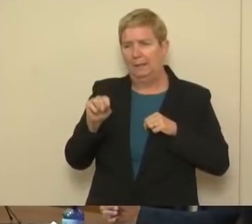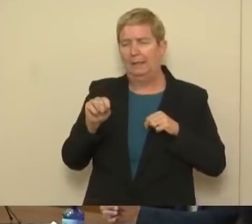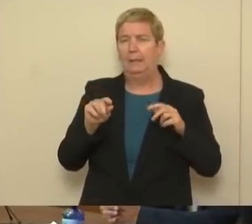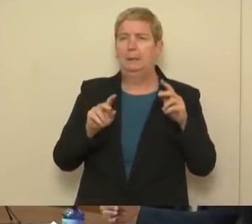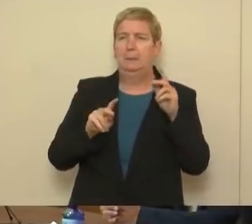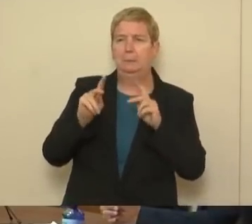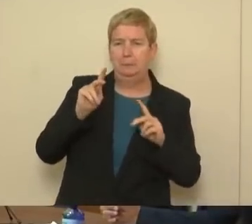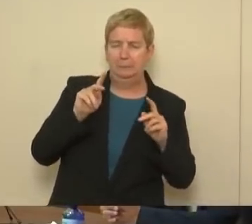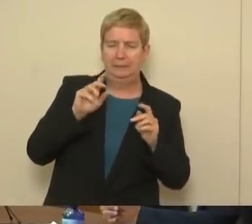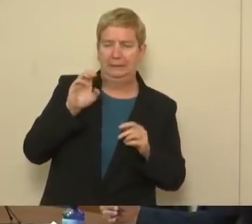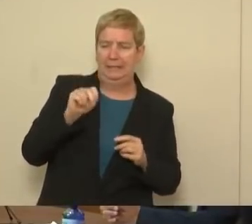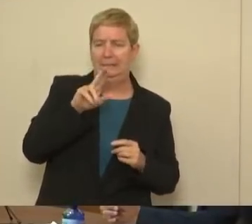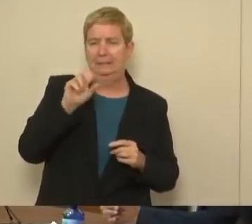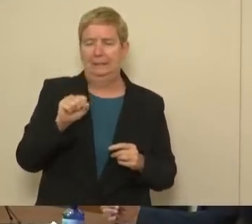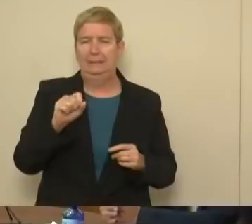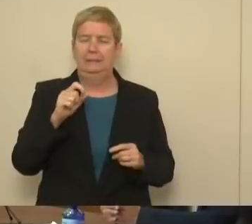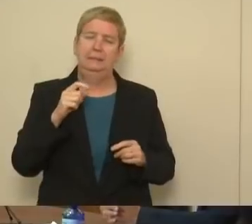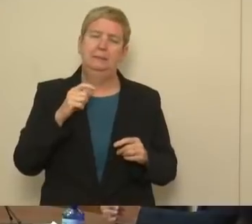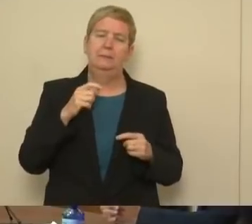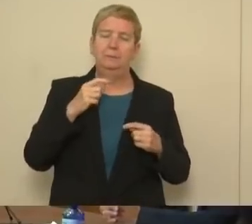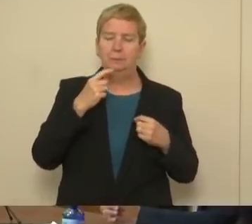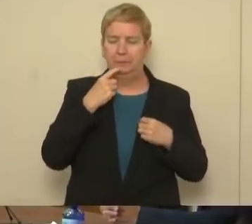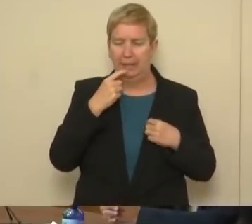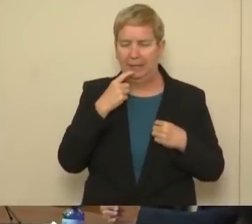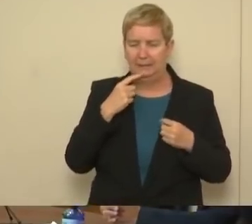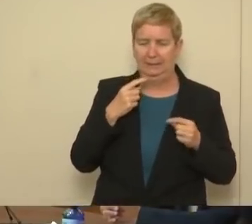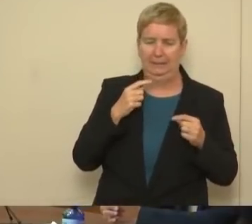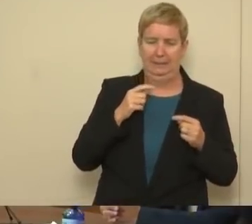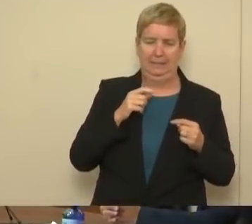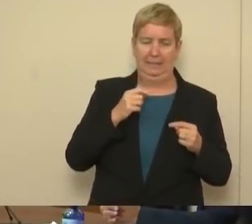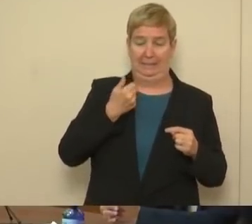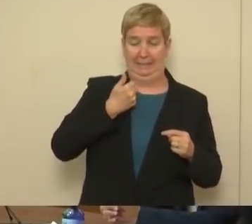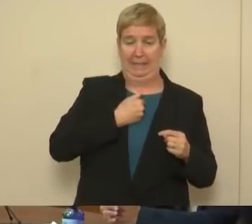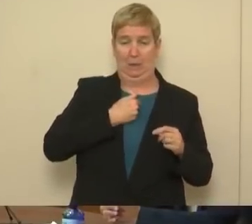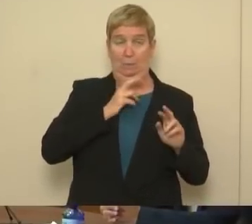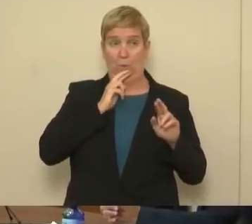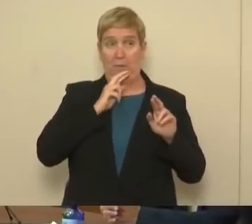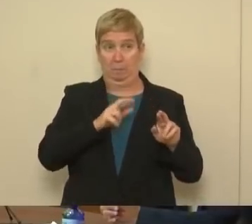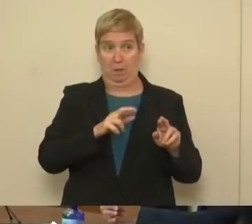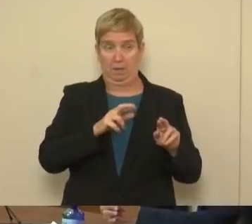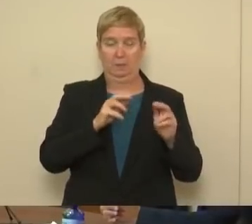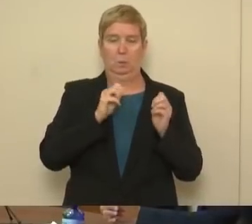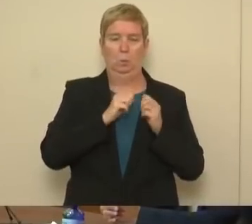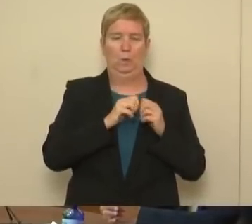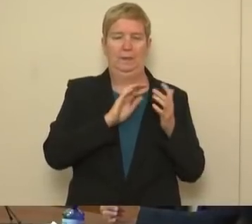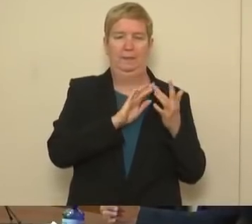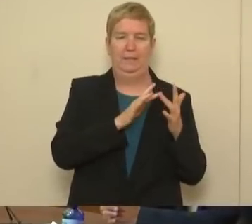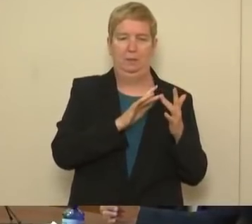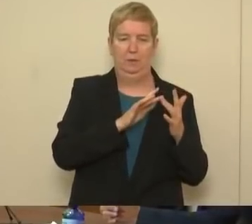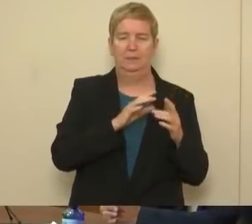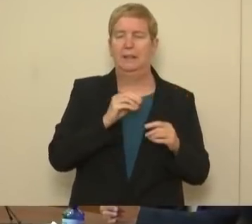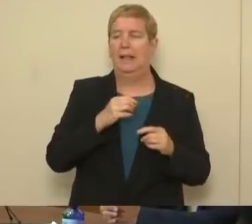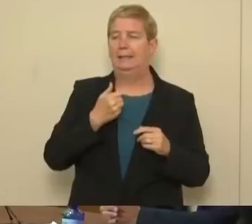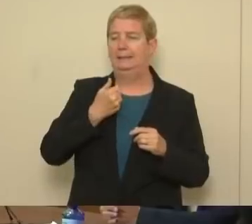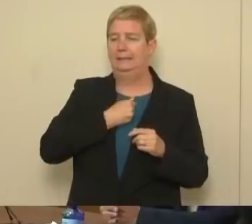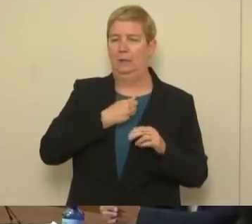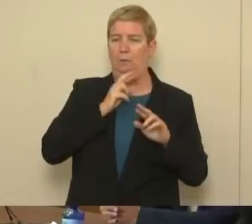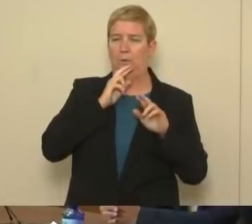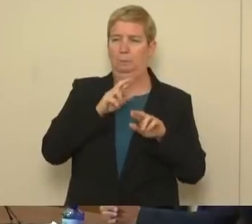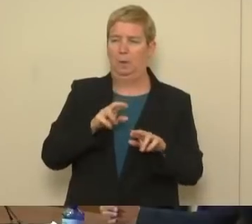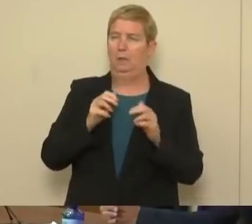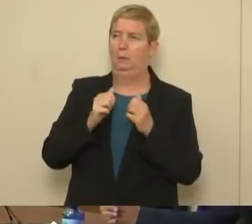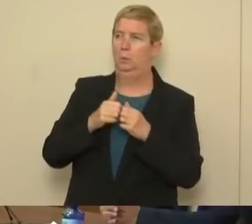self-response. It's unquestionable that online self-response and self-response telephone interviews